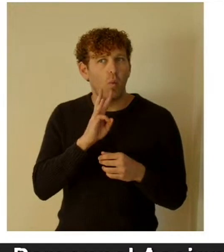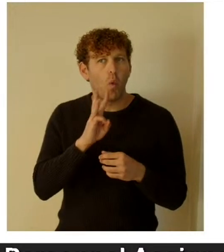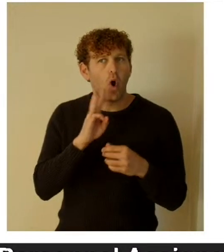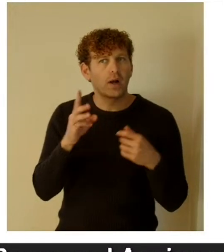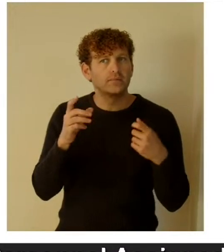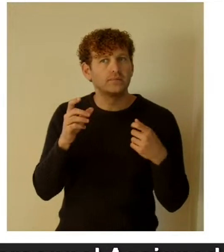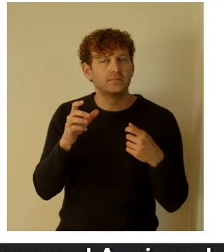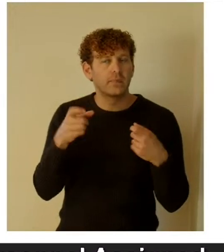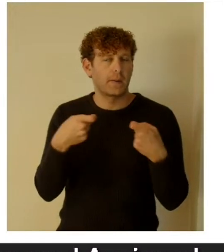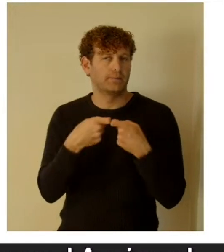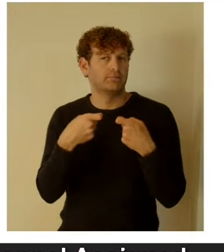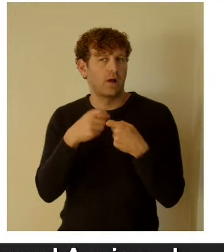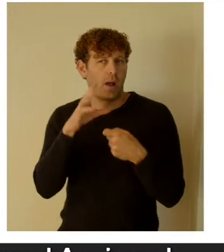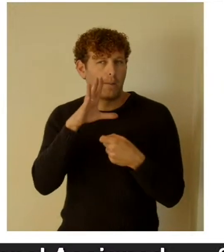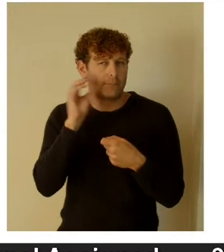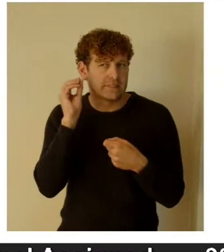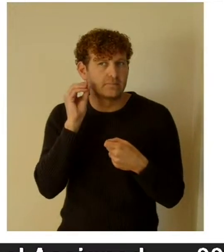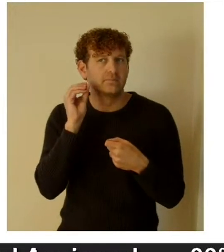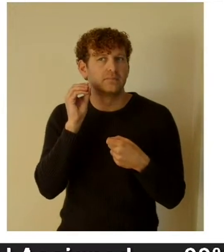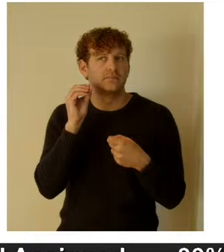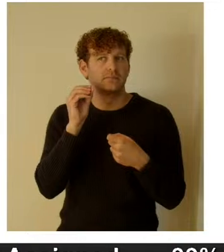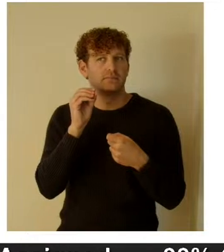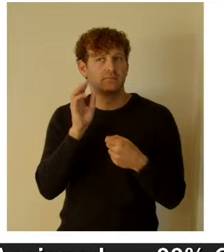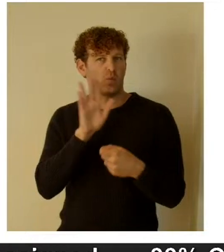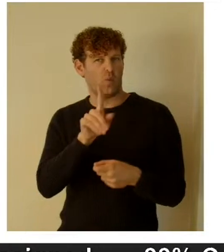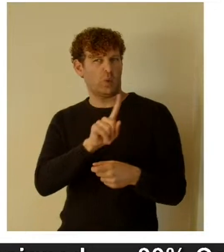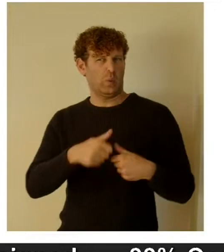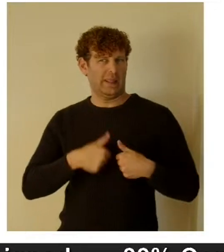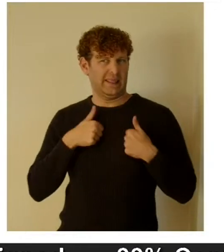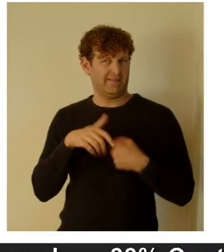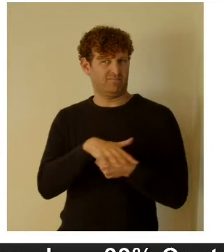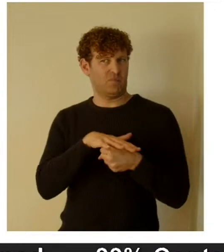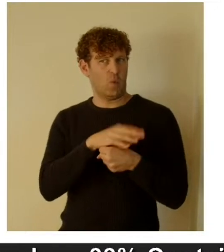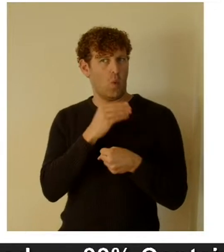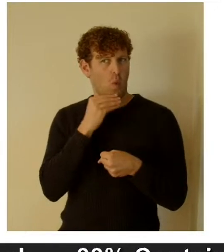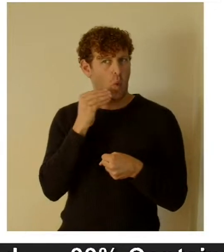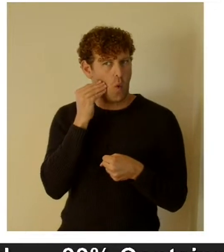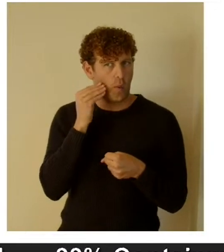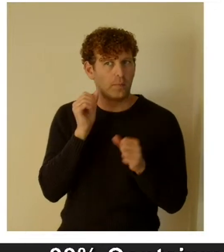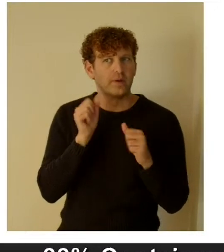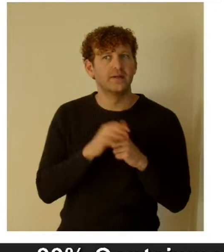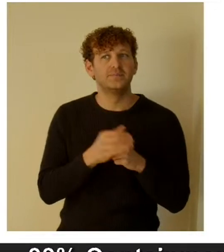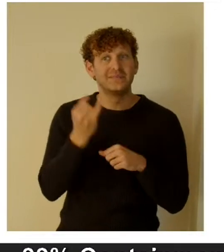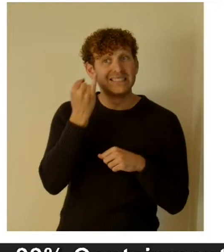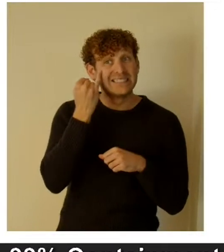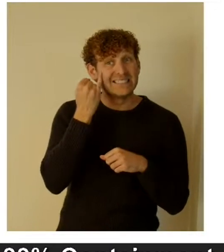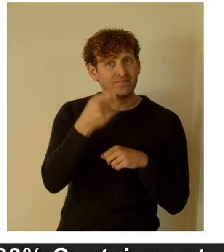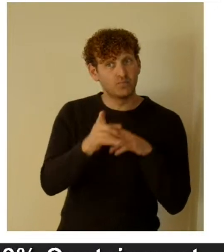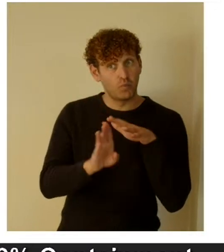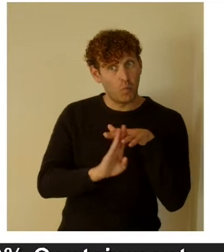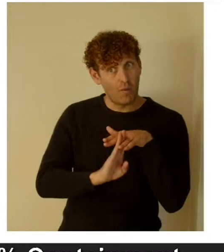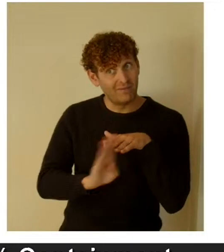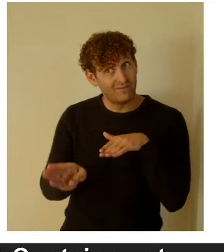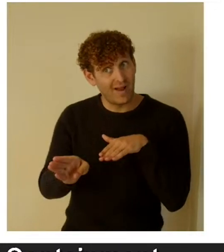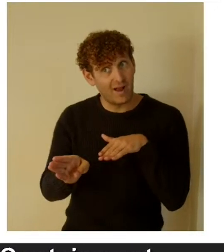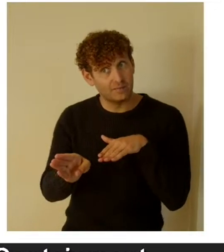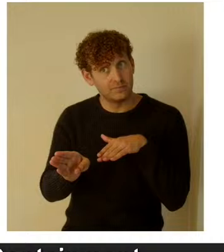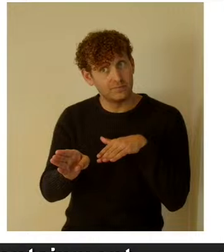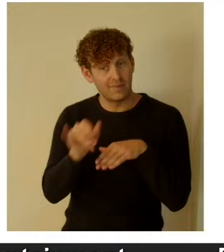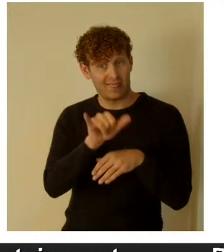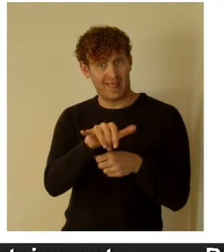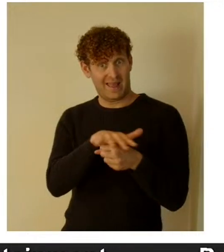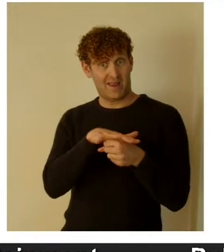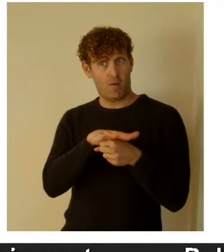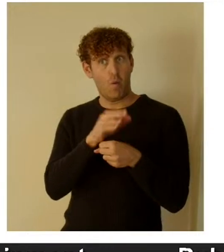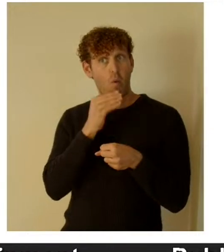websites and see what the current orders are. But I can tell you in general, if you've been evacuated and you're out of an evacuation zone,